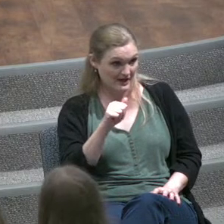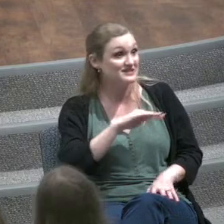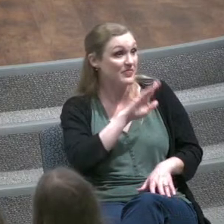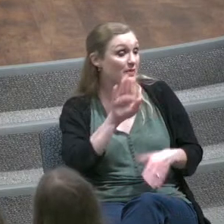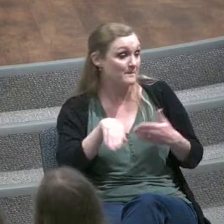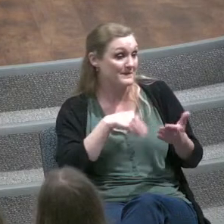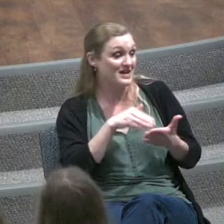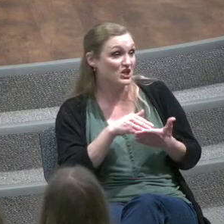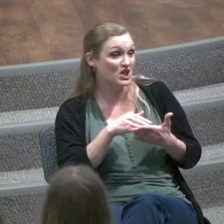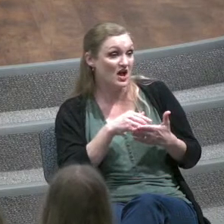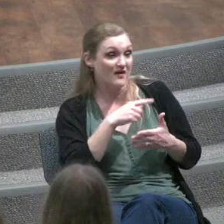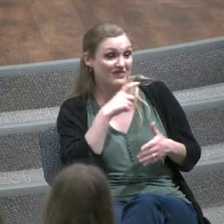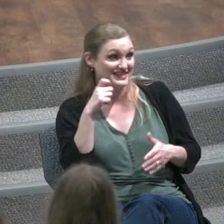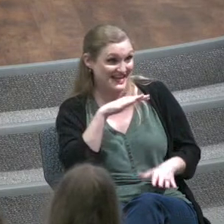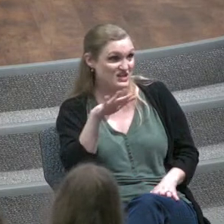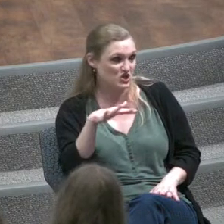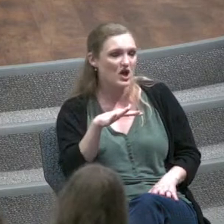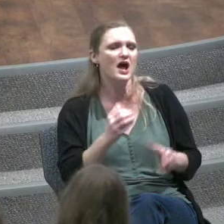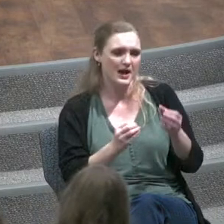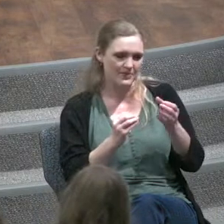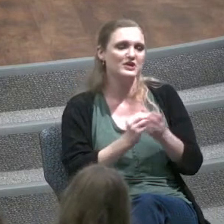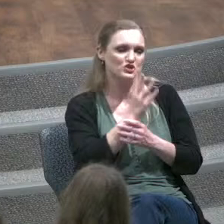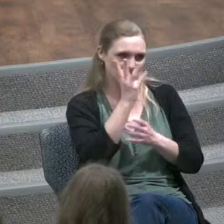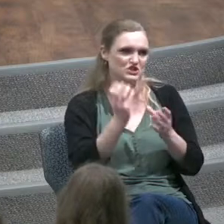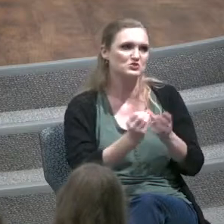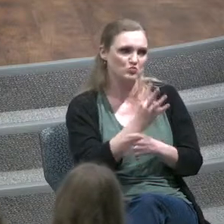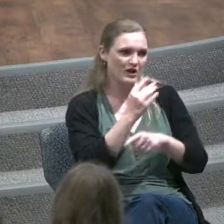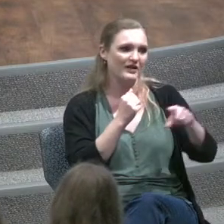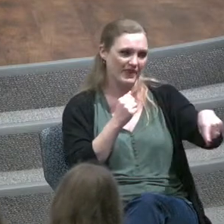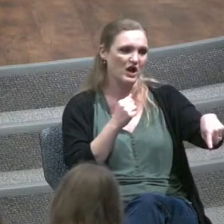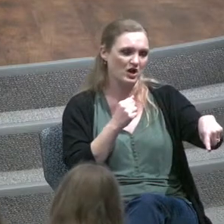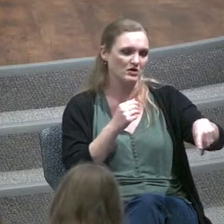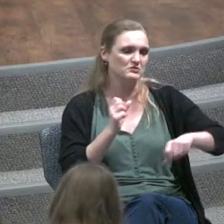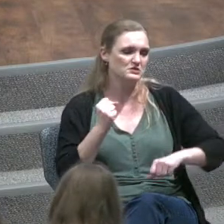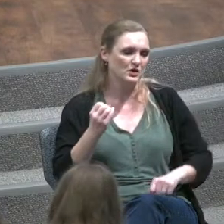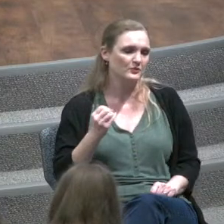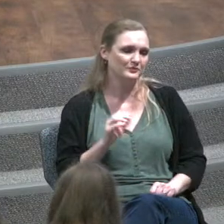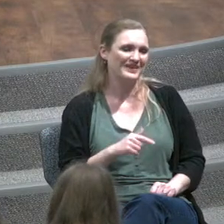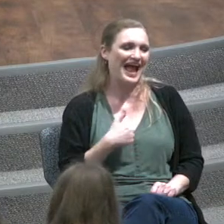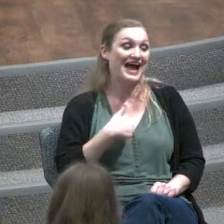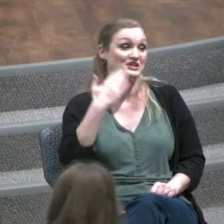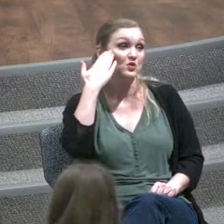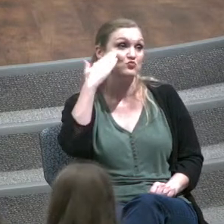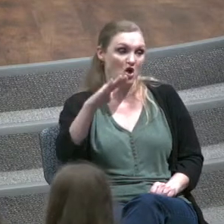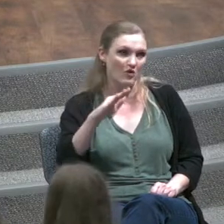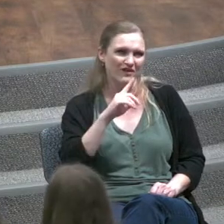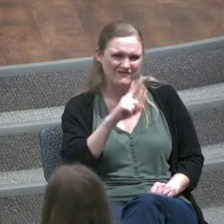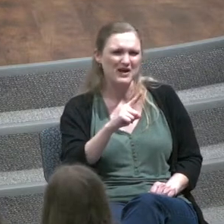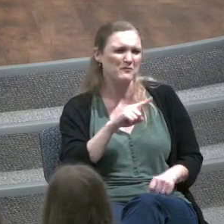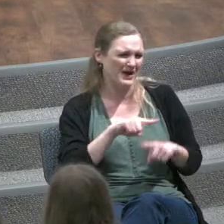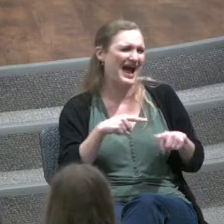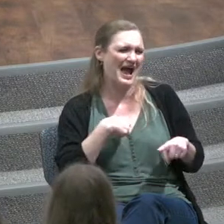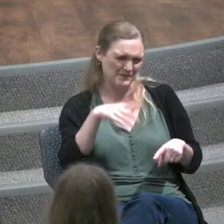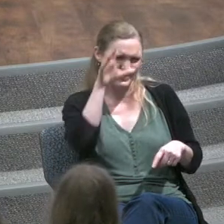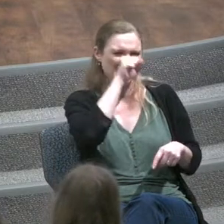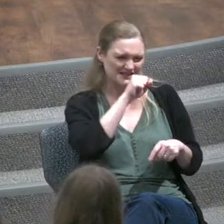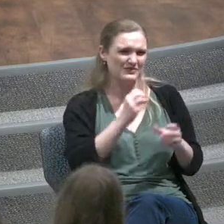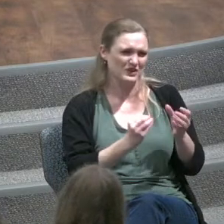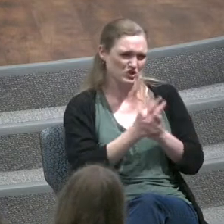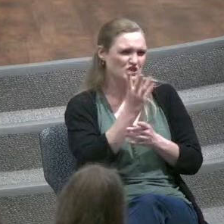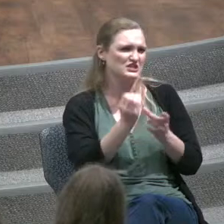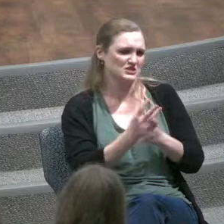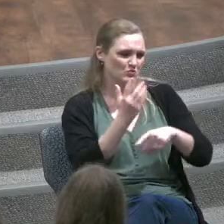Negev desert. I mean, there's a spring there that was part of that water system. So again, I don't know for a fact, but I would assume that